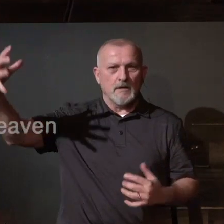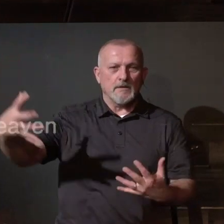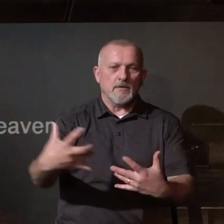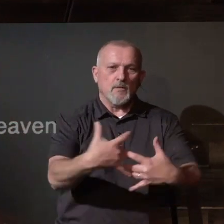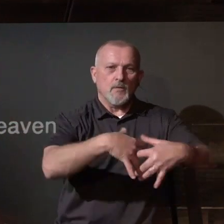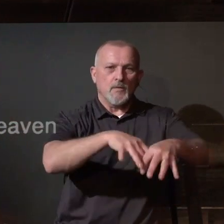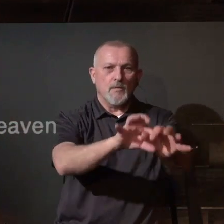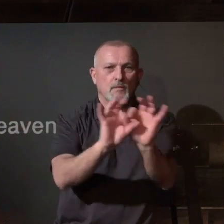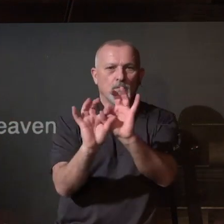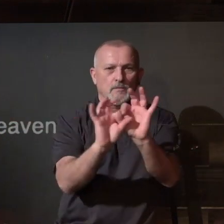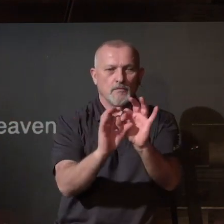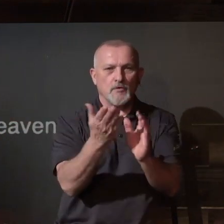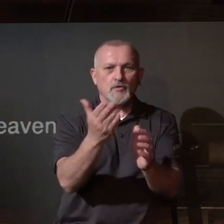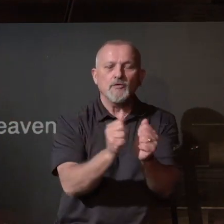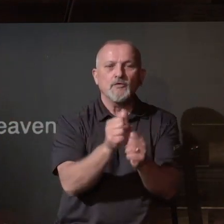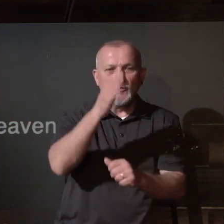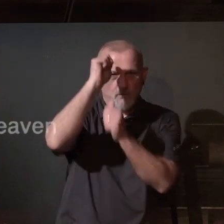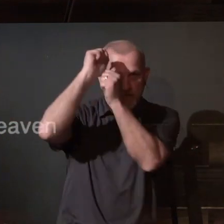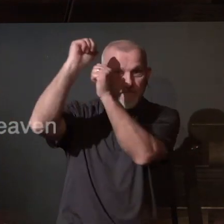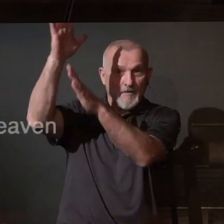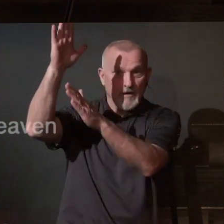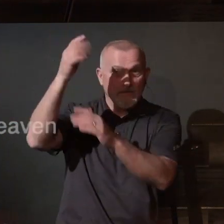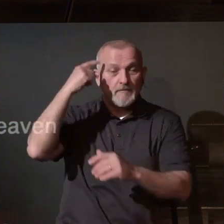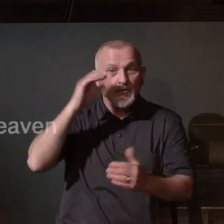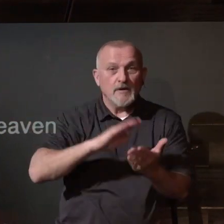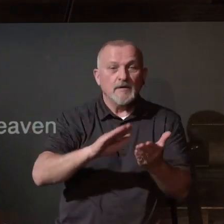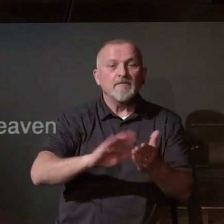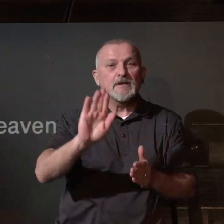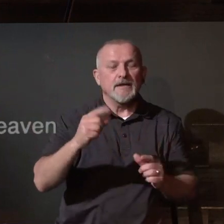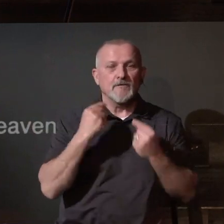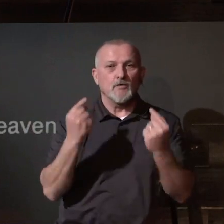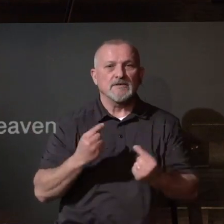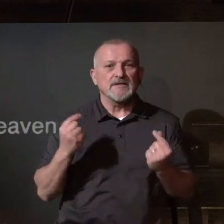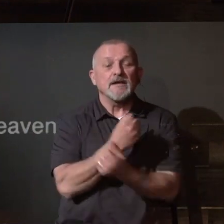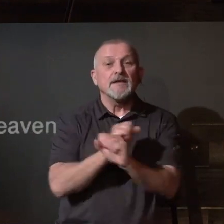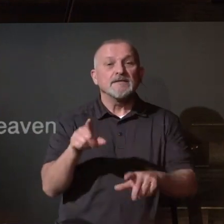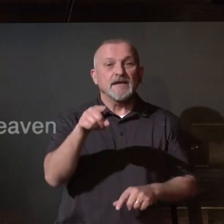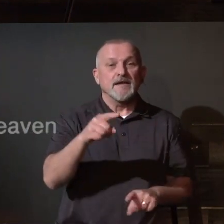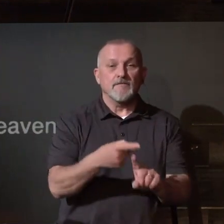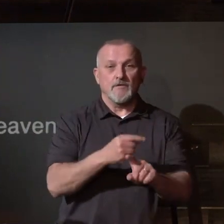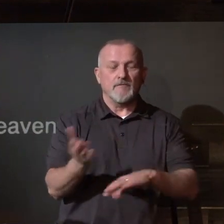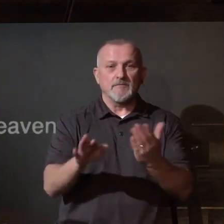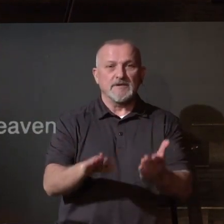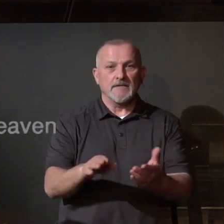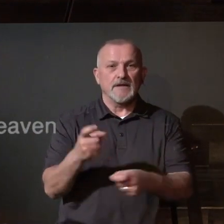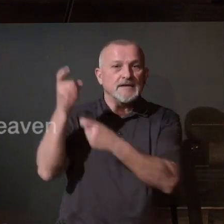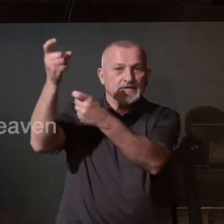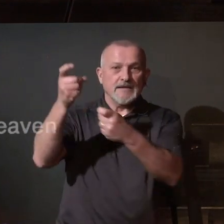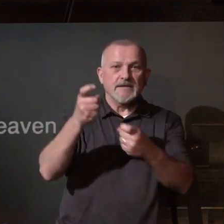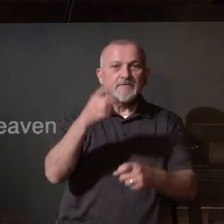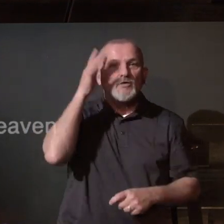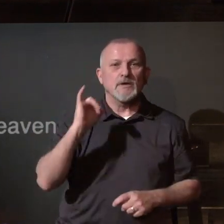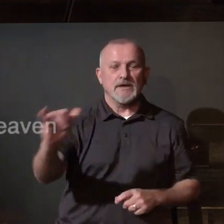back with God in a relationship with him, to forgive you of your sins, to save you from death, to grant you eternal